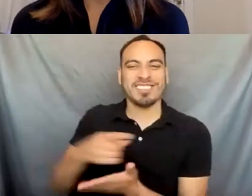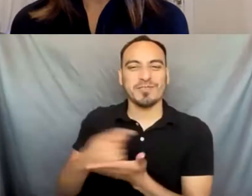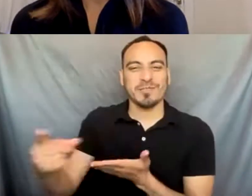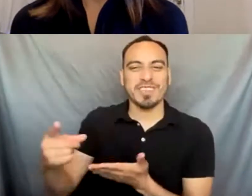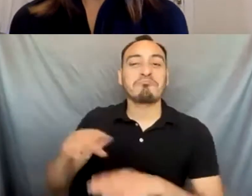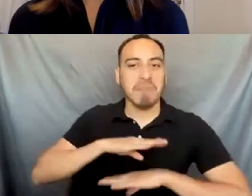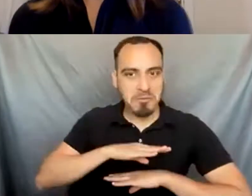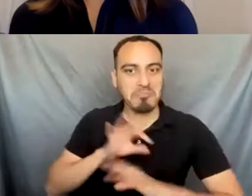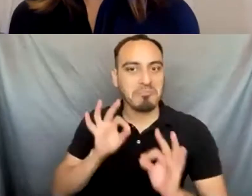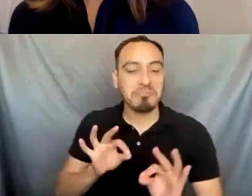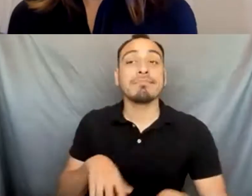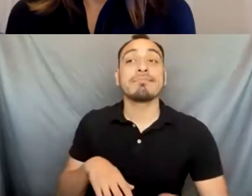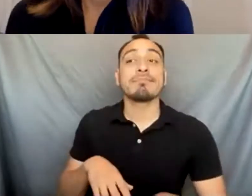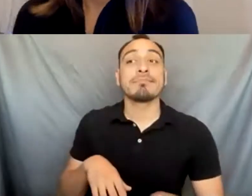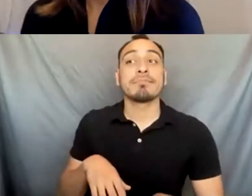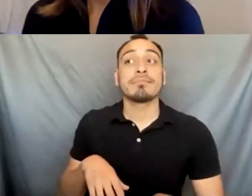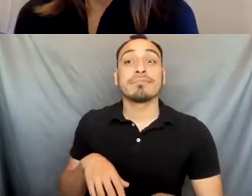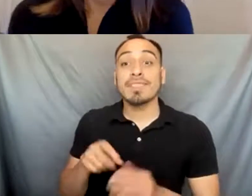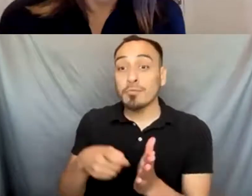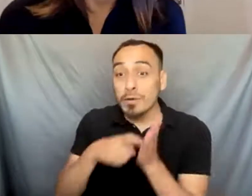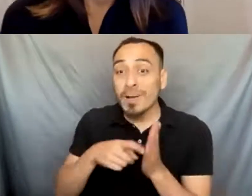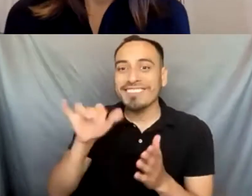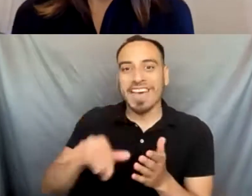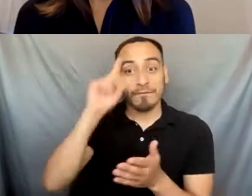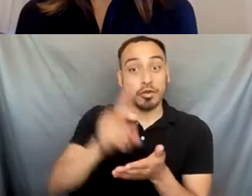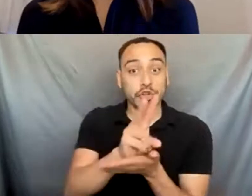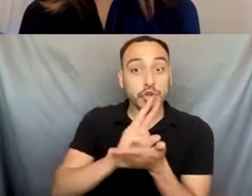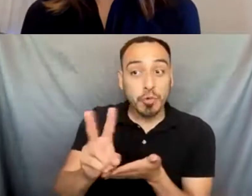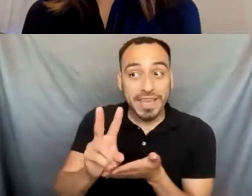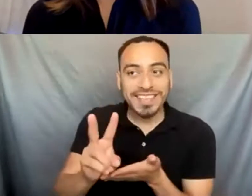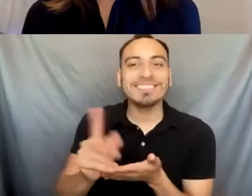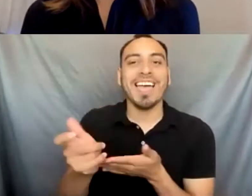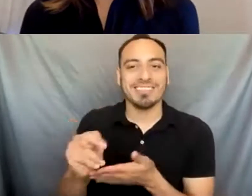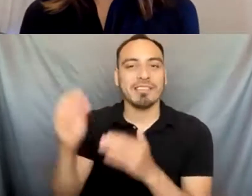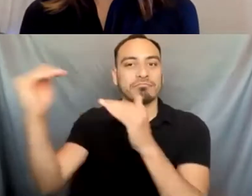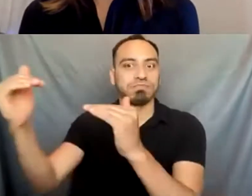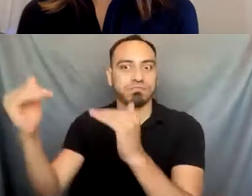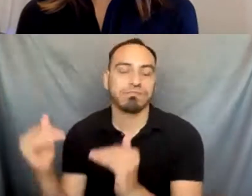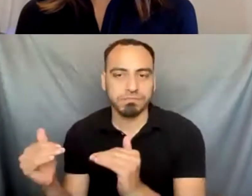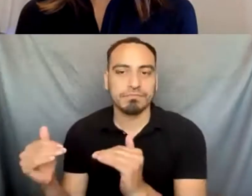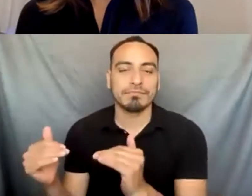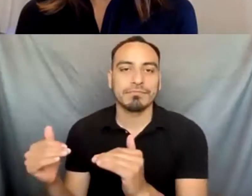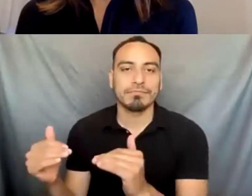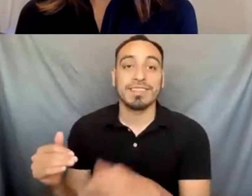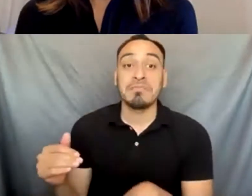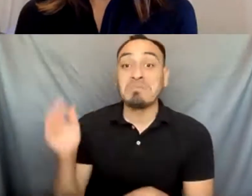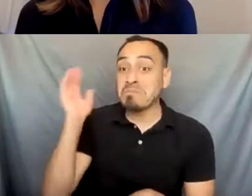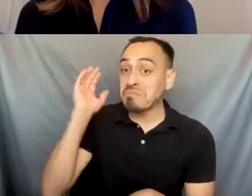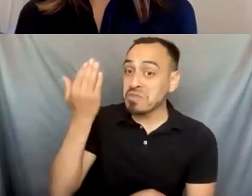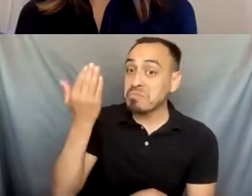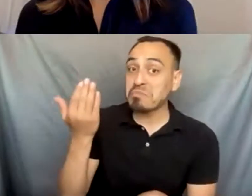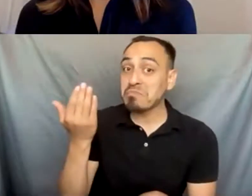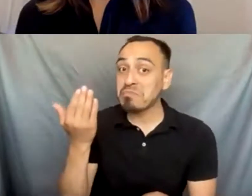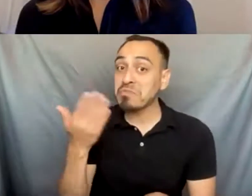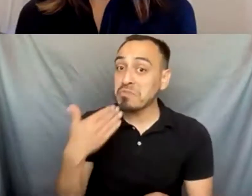does require us to meet the criteria 2 consecutive weeks in order to do so. And based on the numbers we've been seeing, it's looking pretty good. So